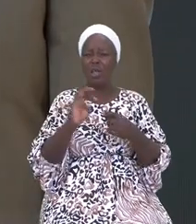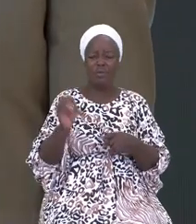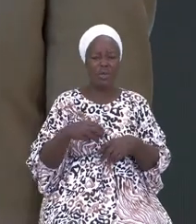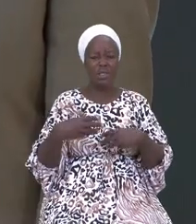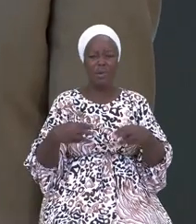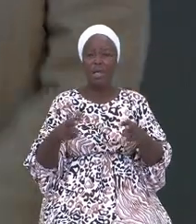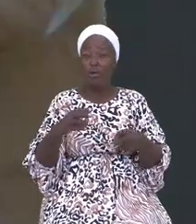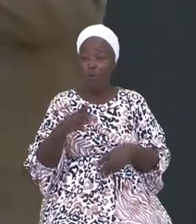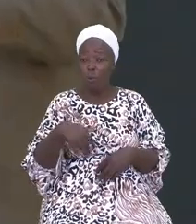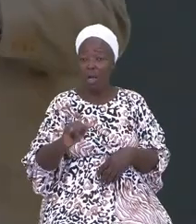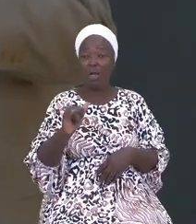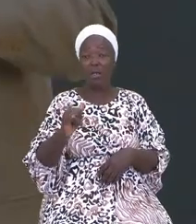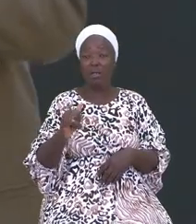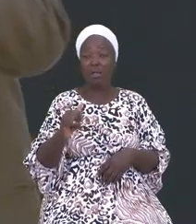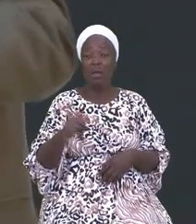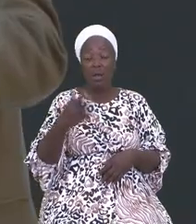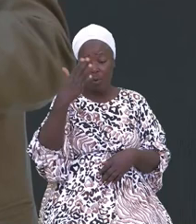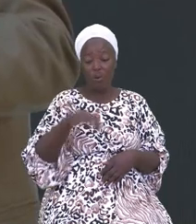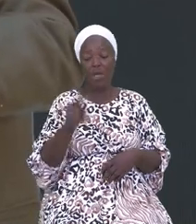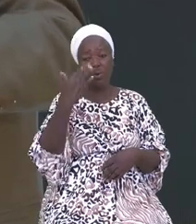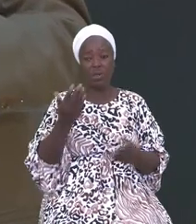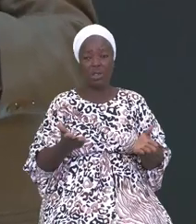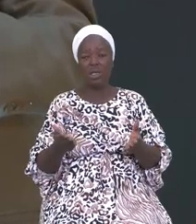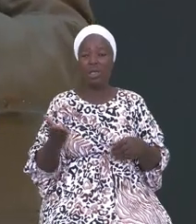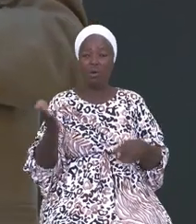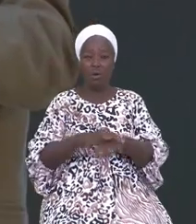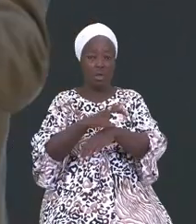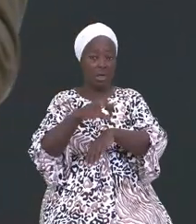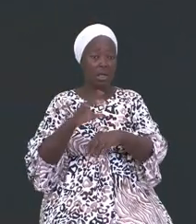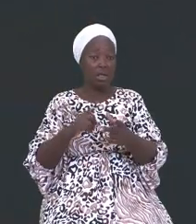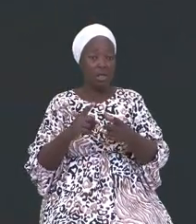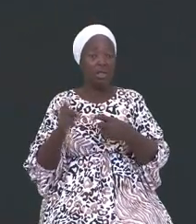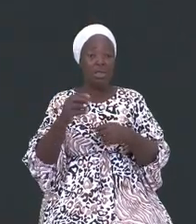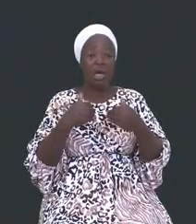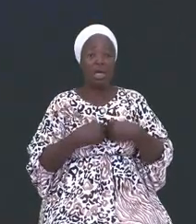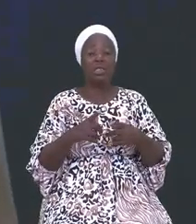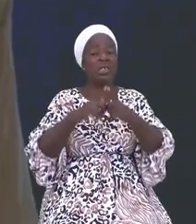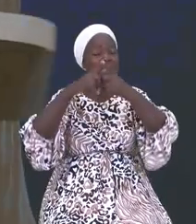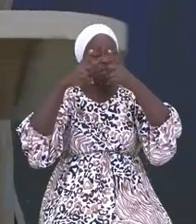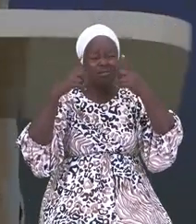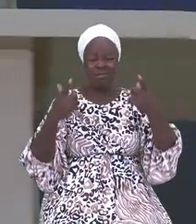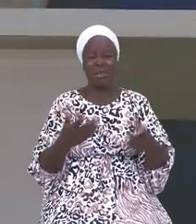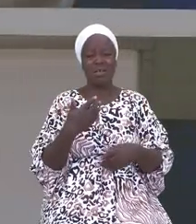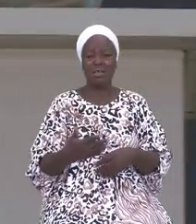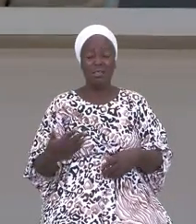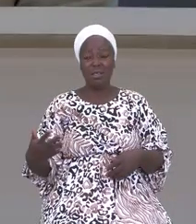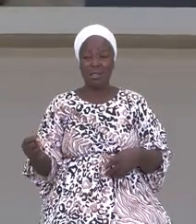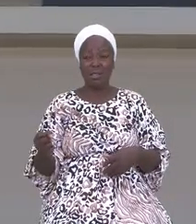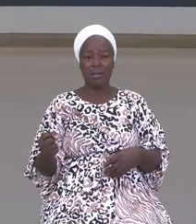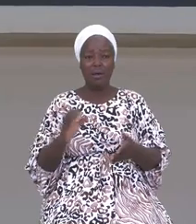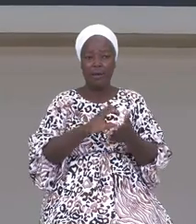while he was here on earth. And so, for he had great possessions. And then in